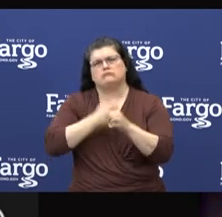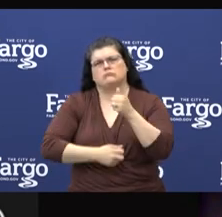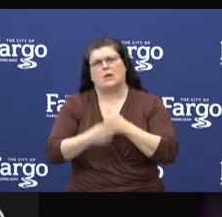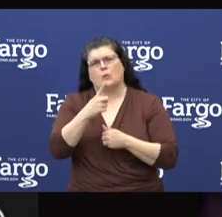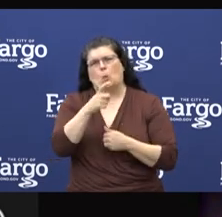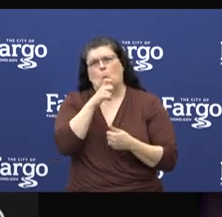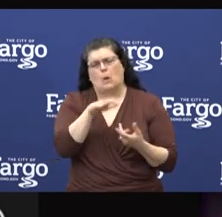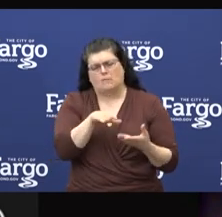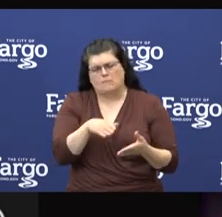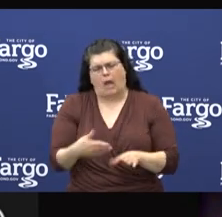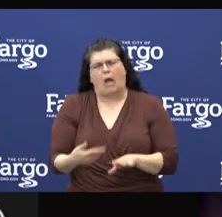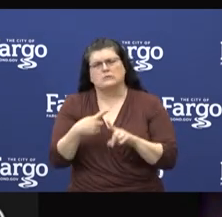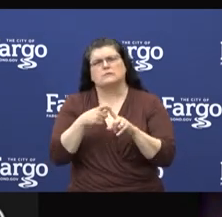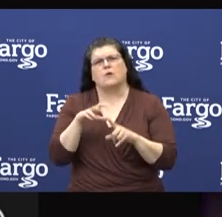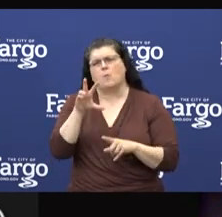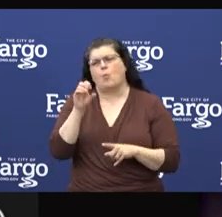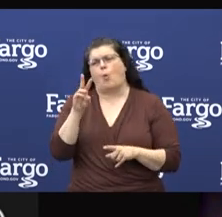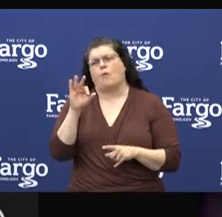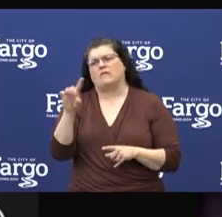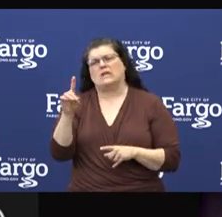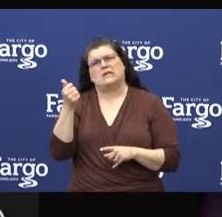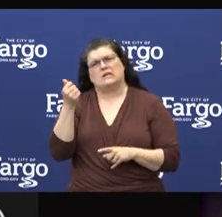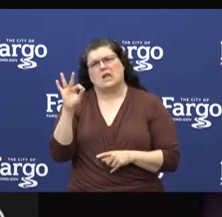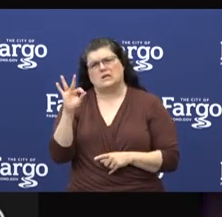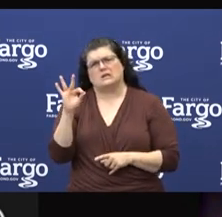who have loved ones that have passed as a result of COVID-19.